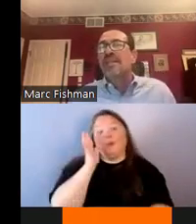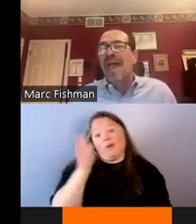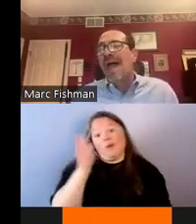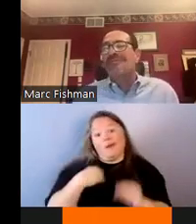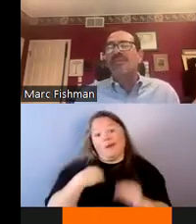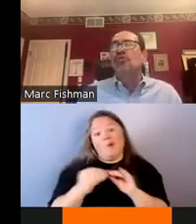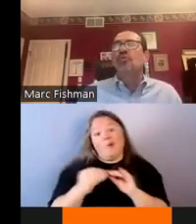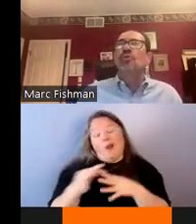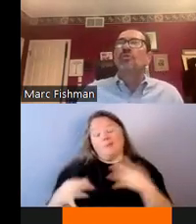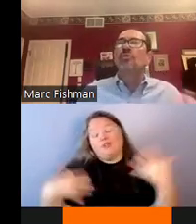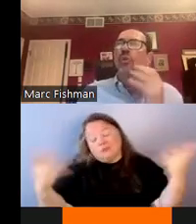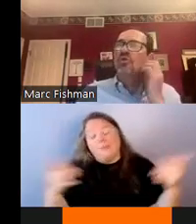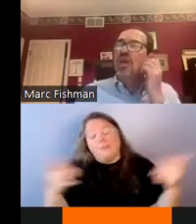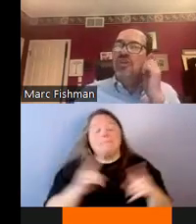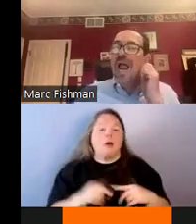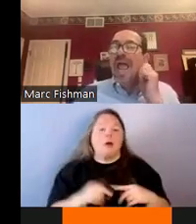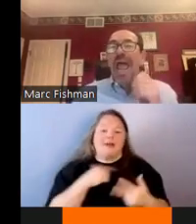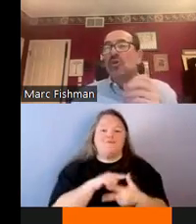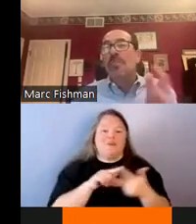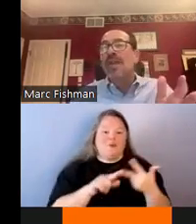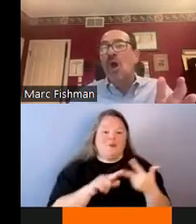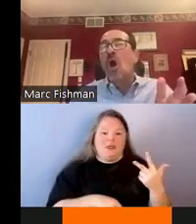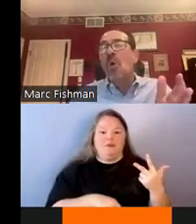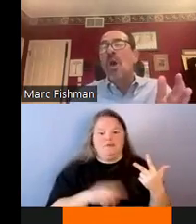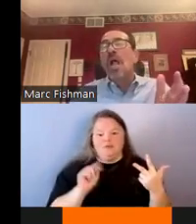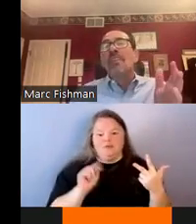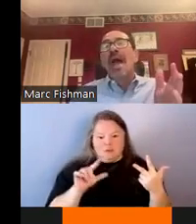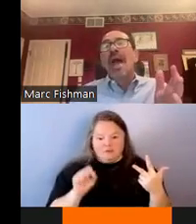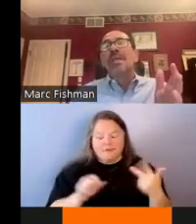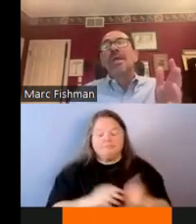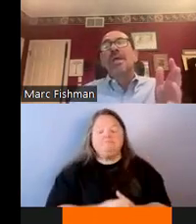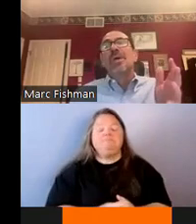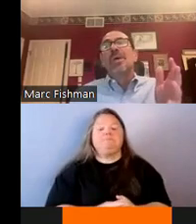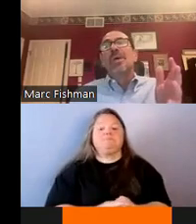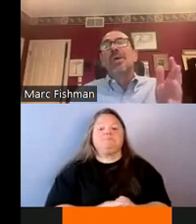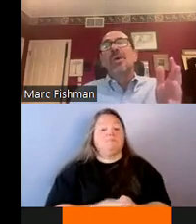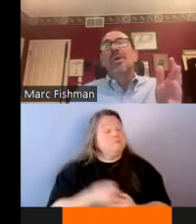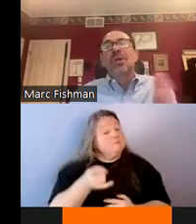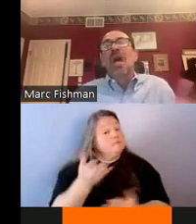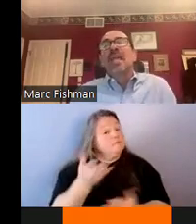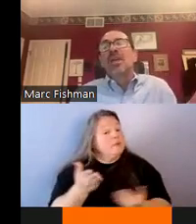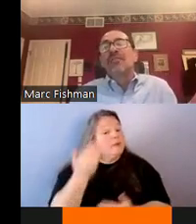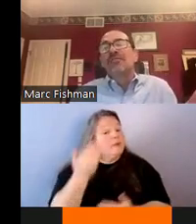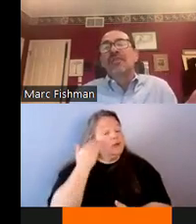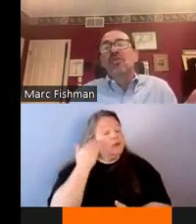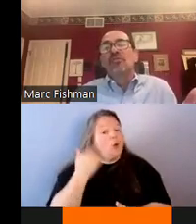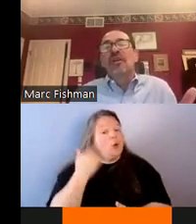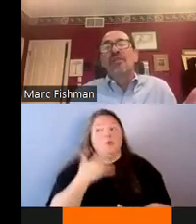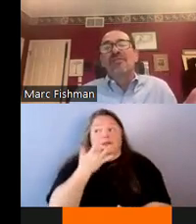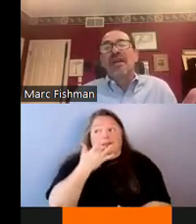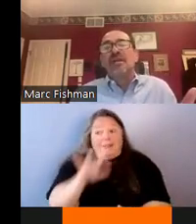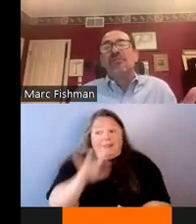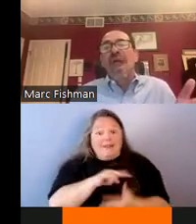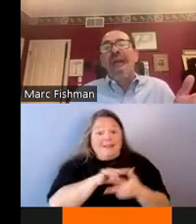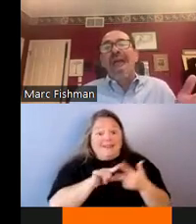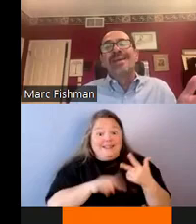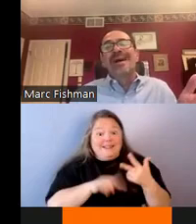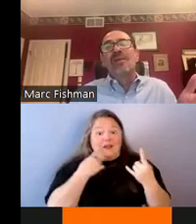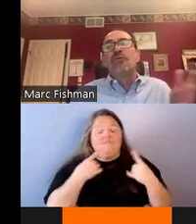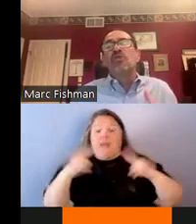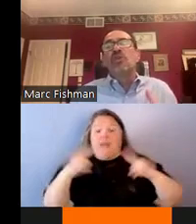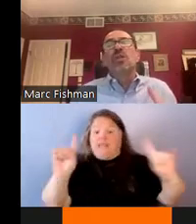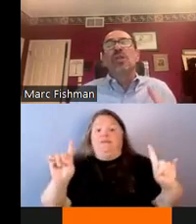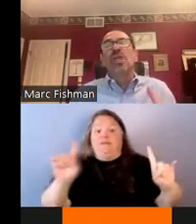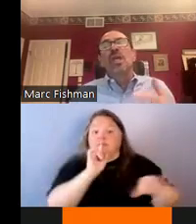it's great to have these tools in the tool chest. And you may know that we're lucky enough that these are very effective.